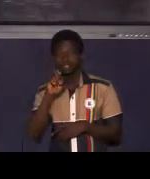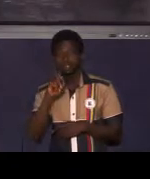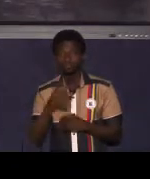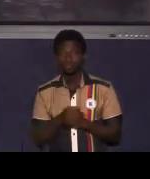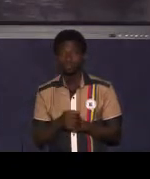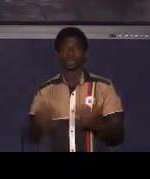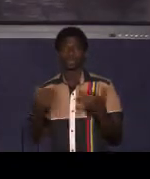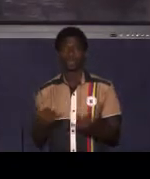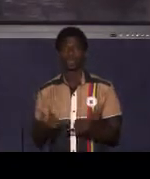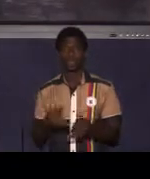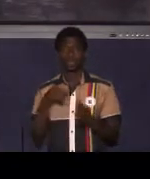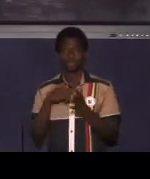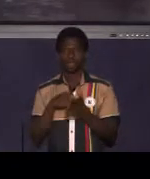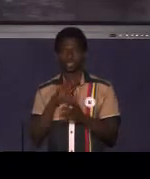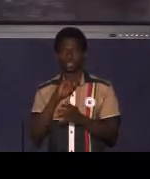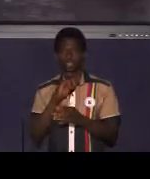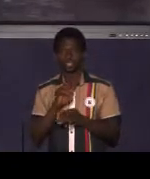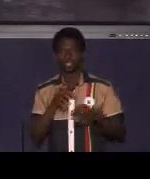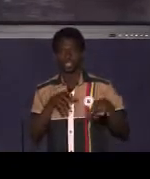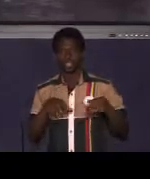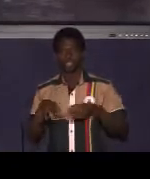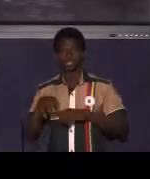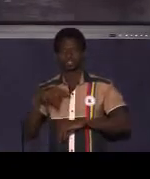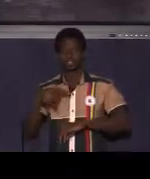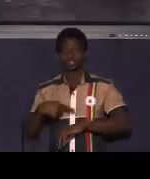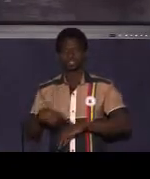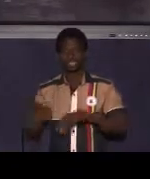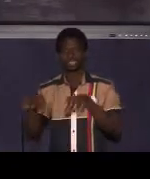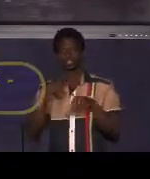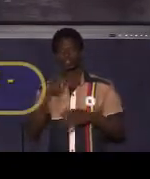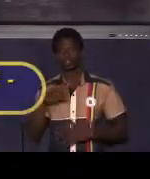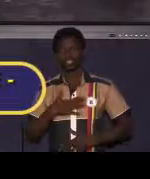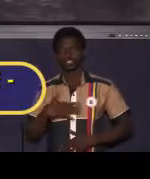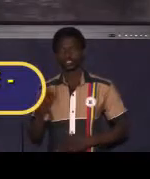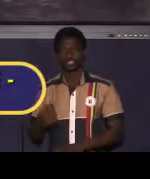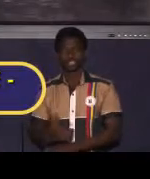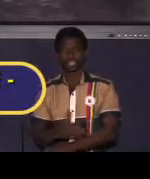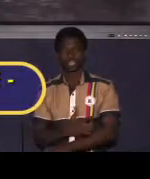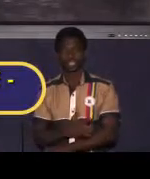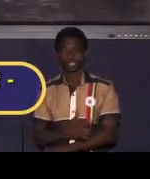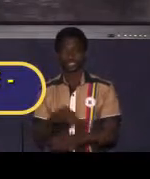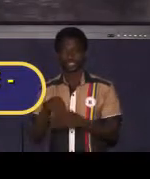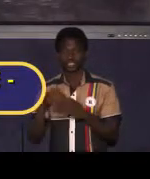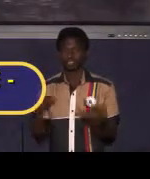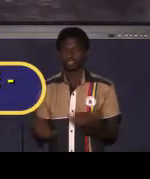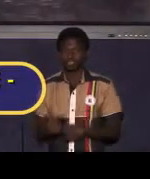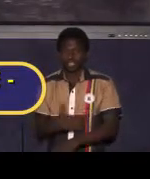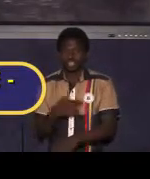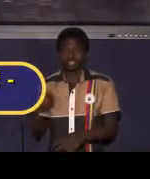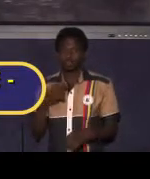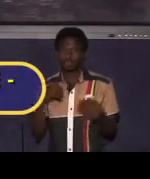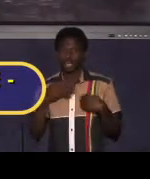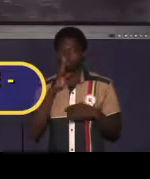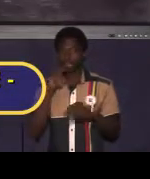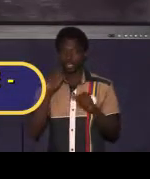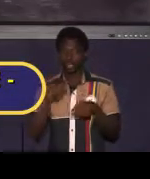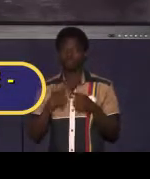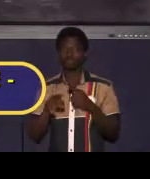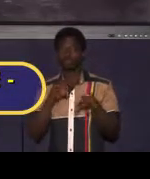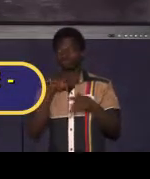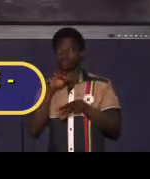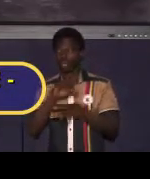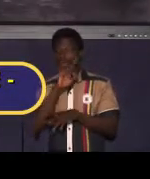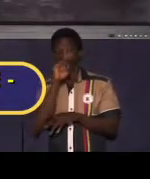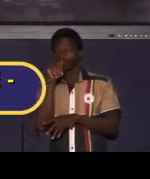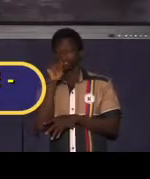he? Now it's activity time. Did you enjoy the lesson? In today's lesson, we've been able to look